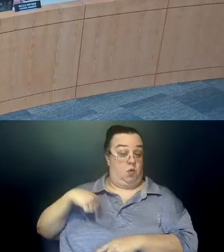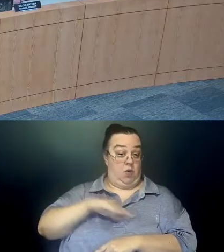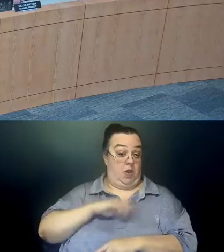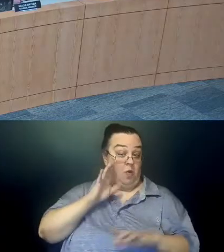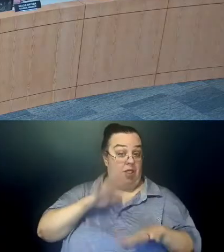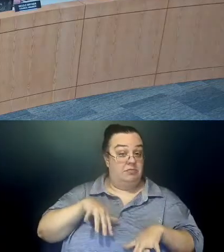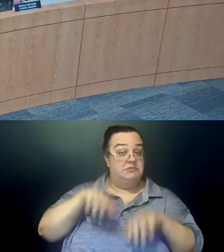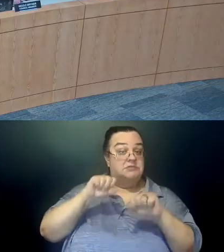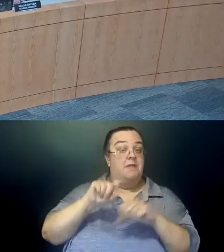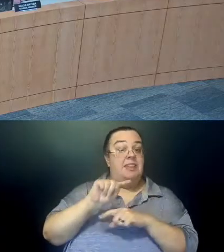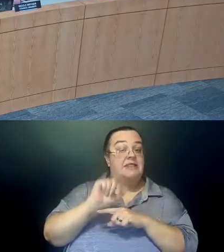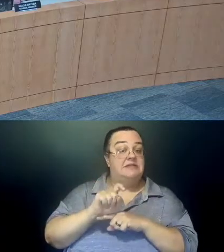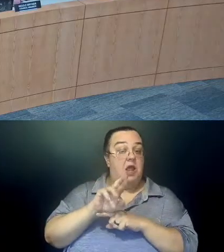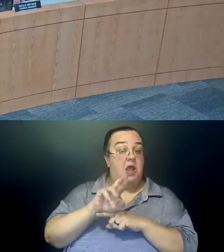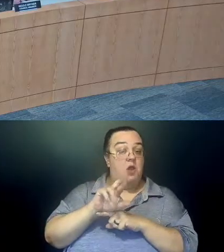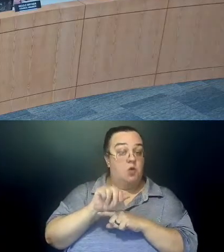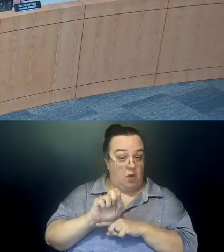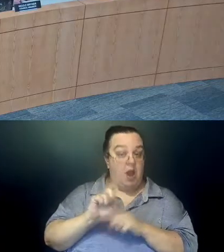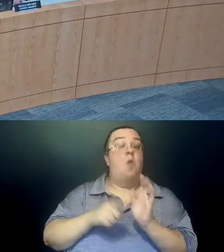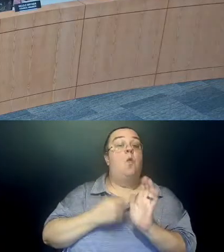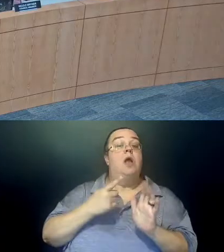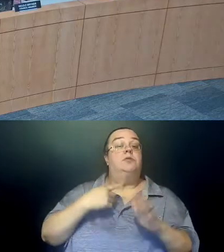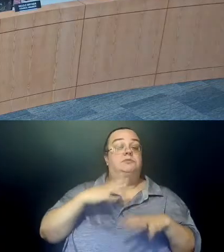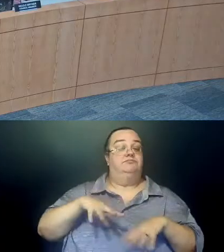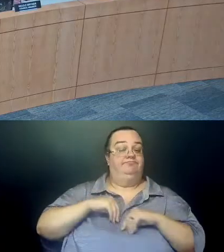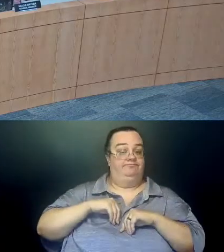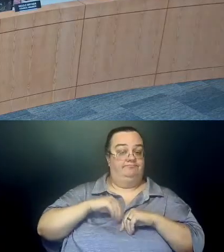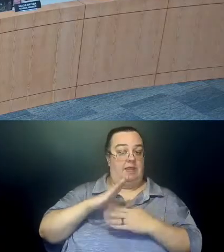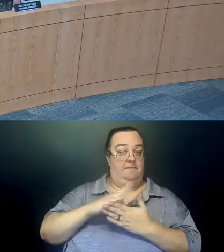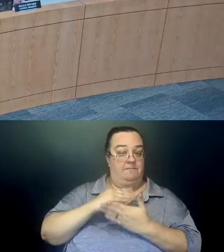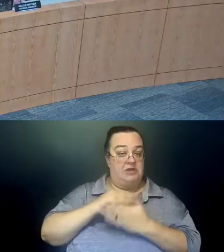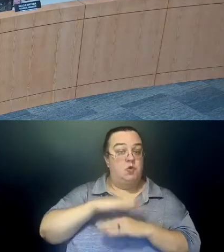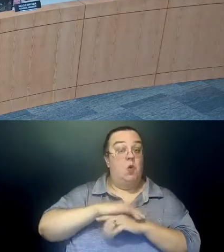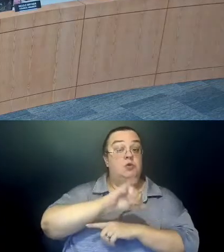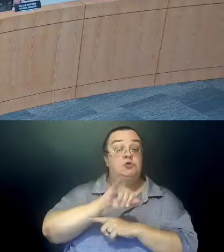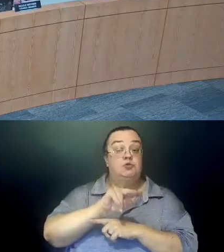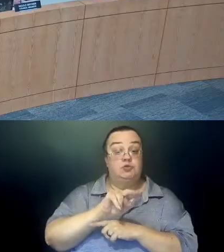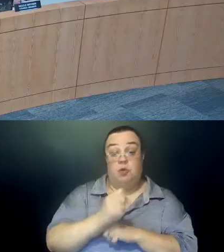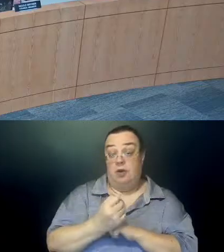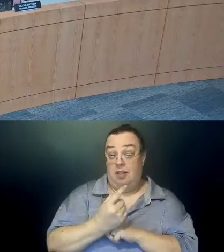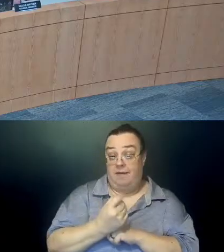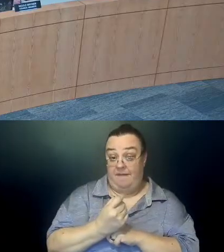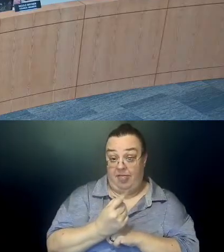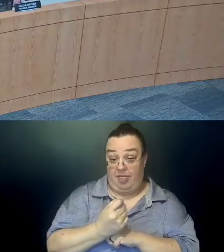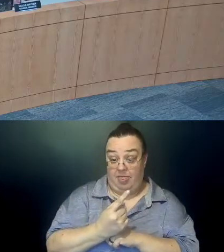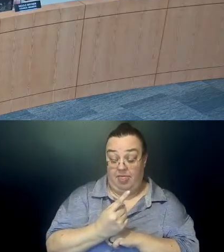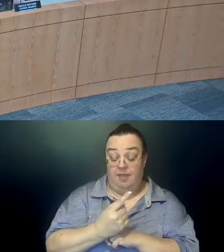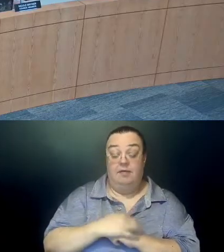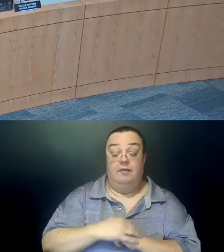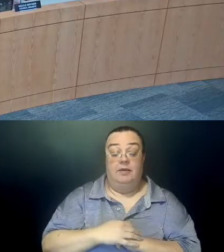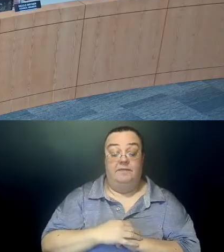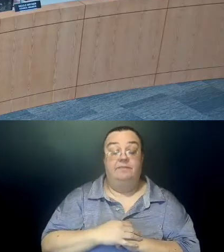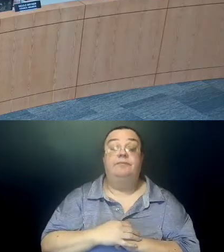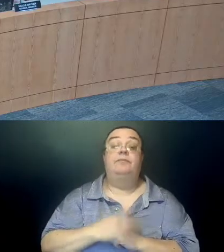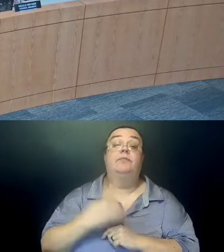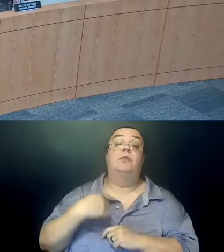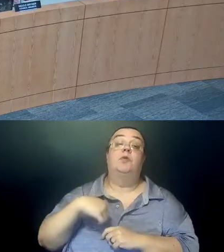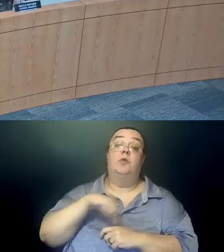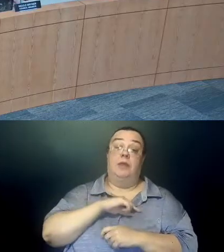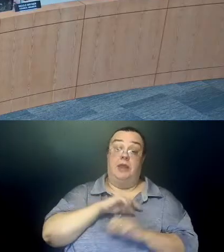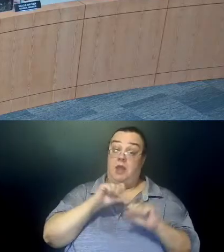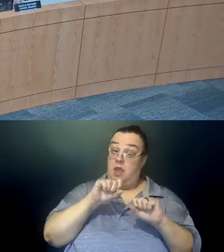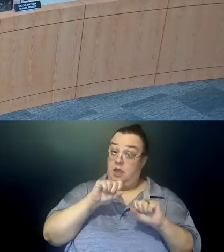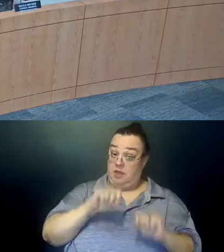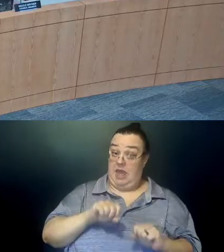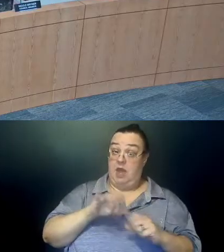rate when we adopt the budget on June 11th. And we can choose to